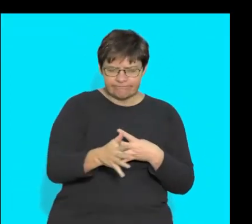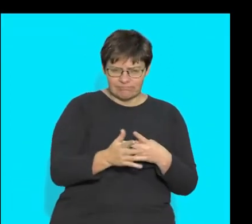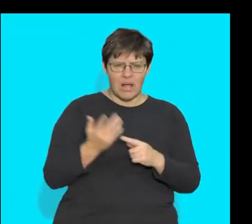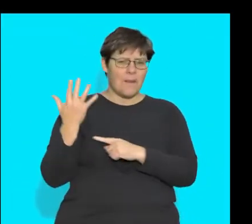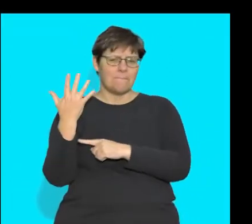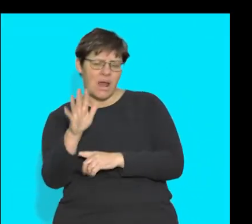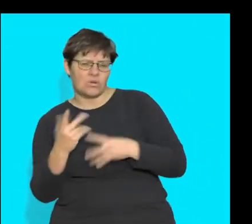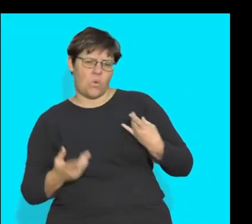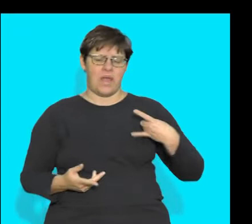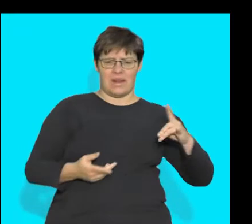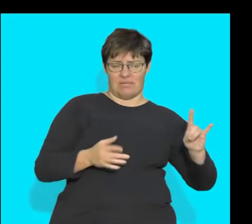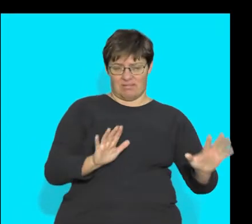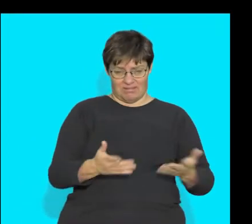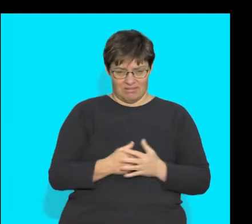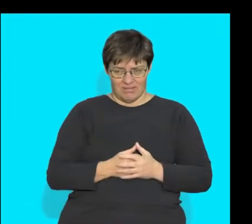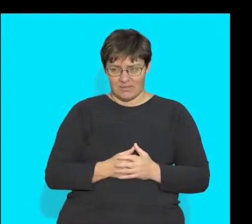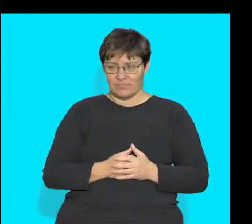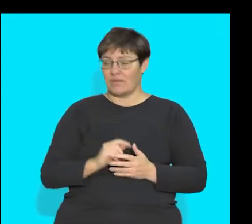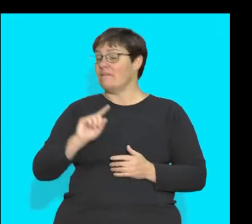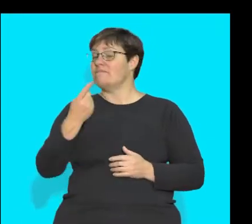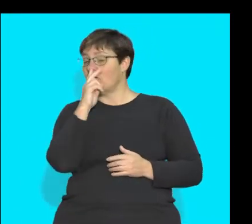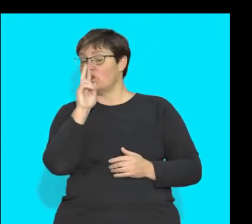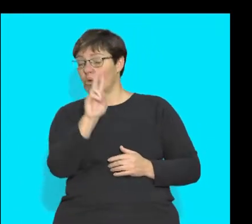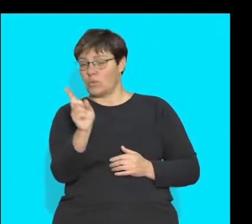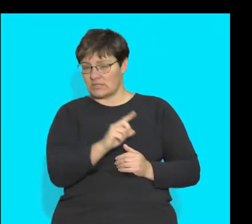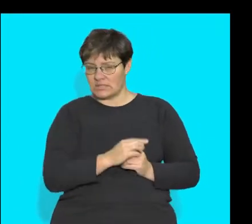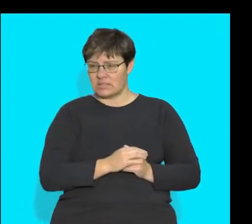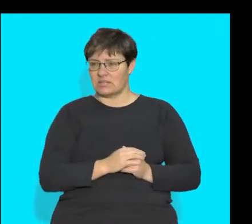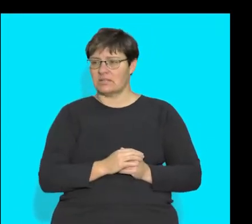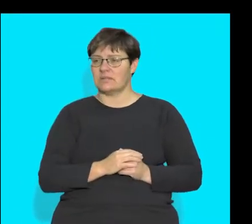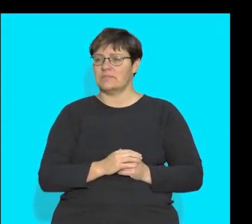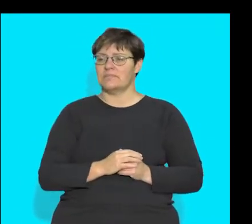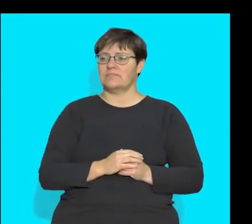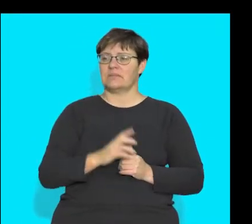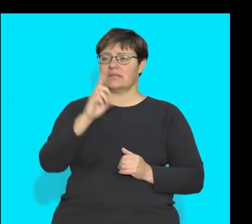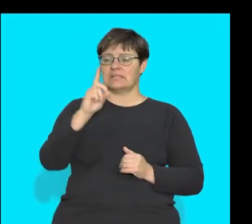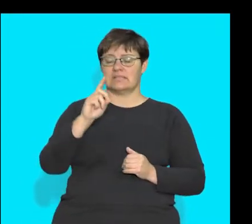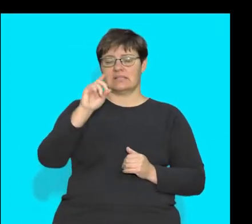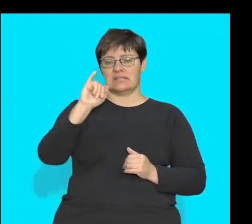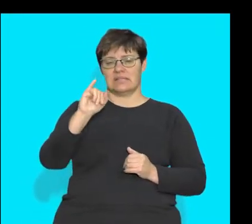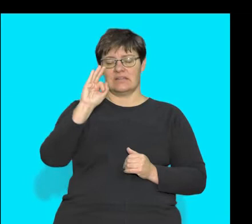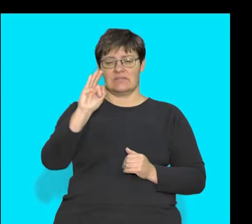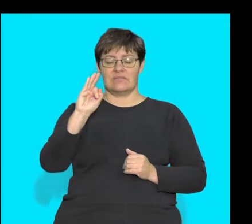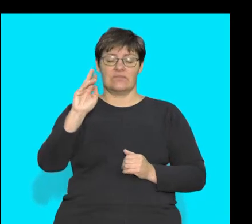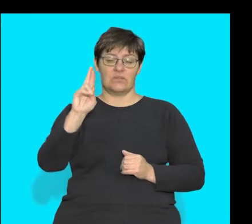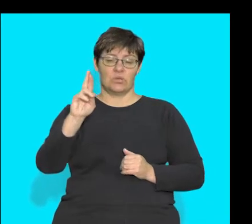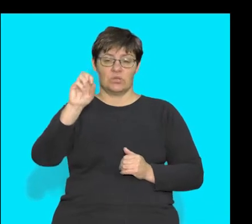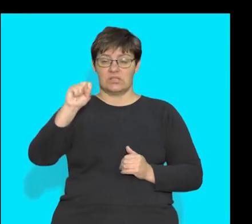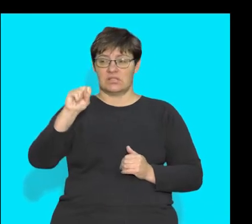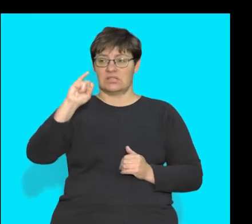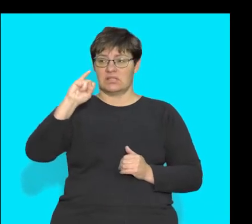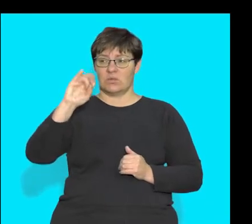a plant or an animal? The first thing I'm going to look at is diffusion. And simply what diffusion